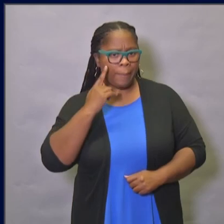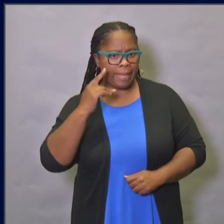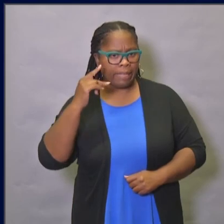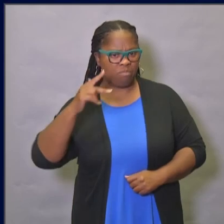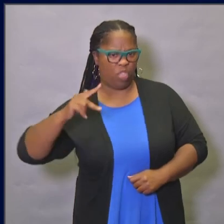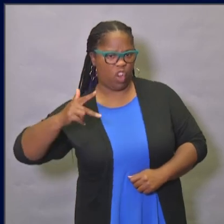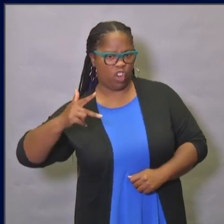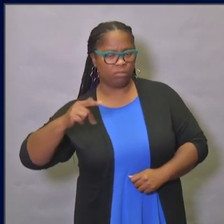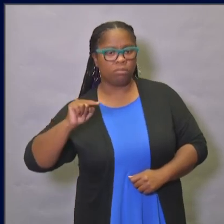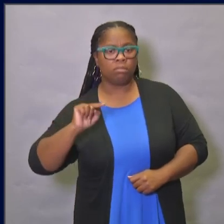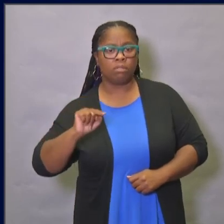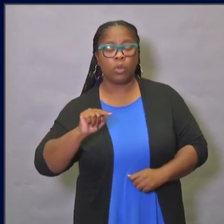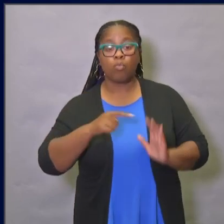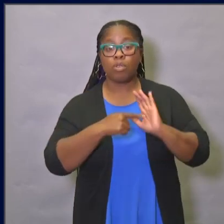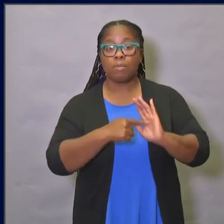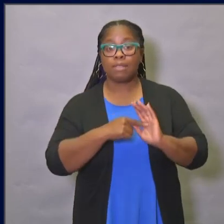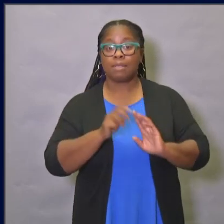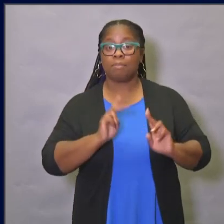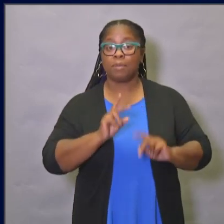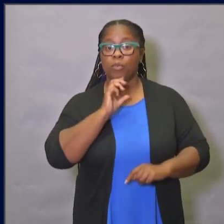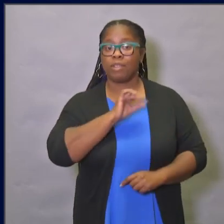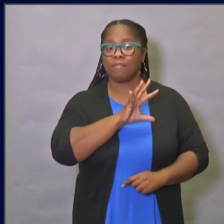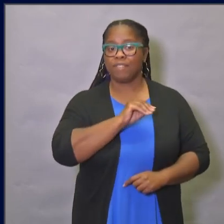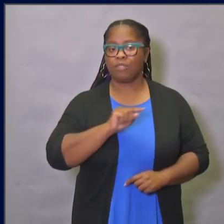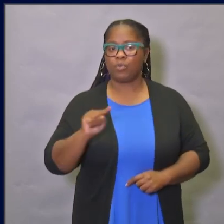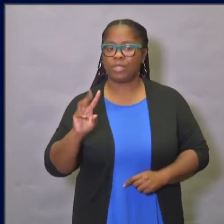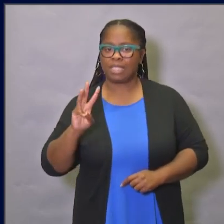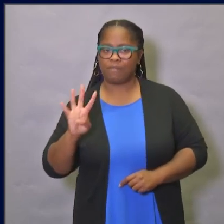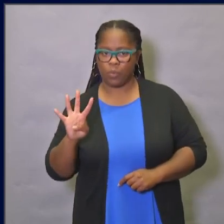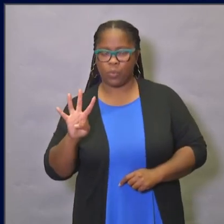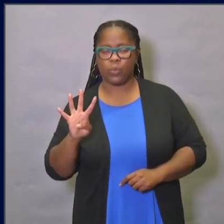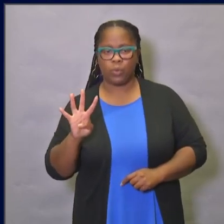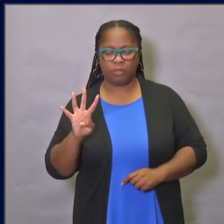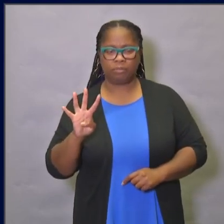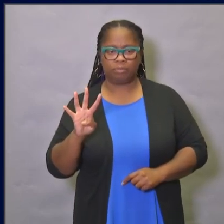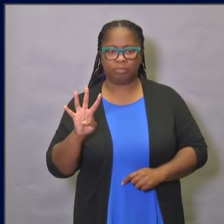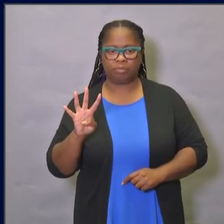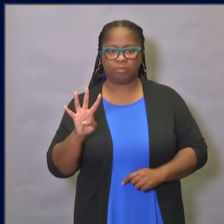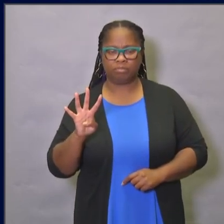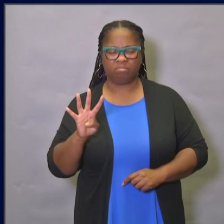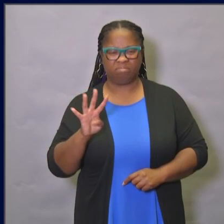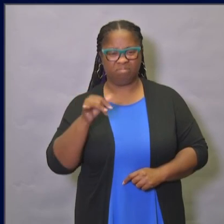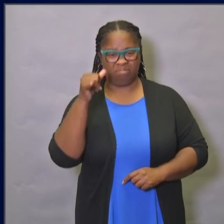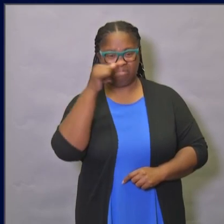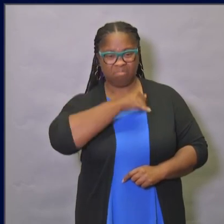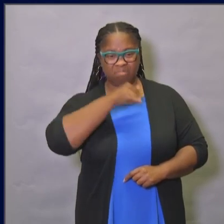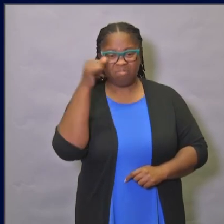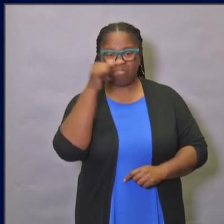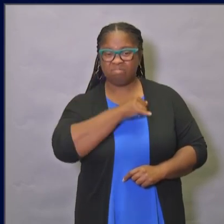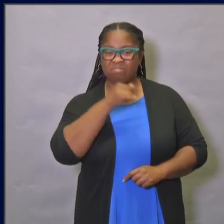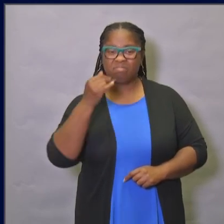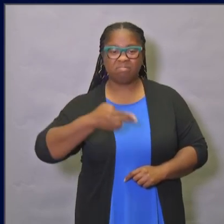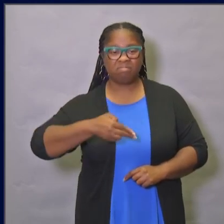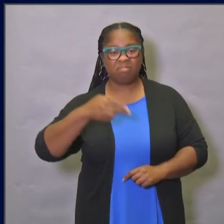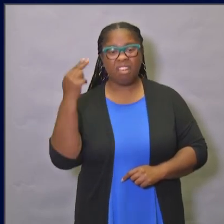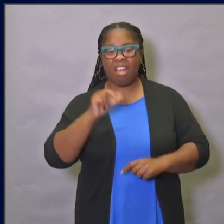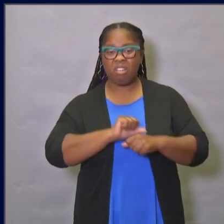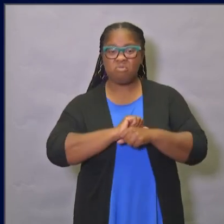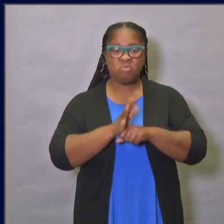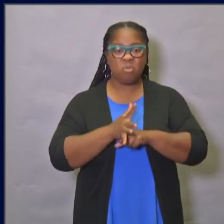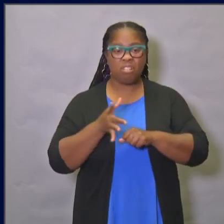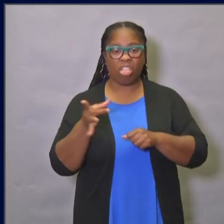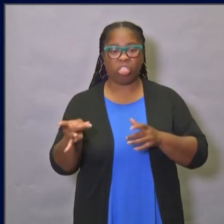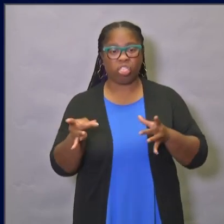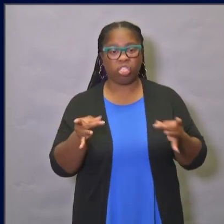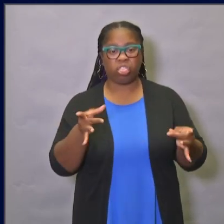represents people ages 50 to 64. One of the reasons we see such high transmission rates in these three groups